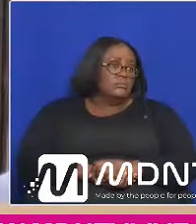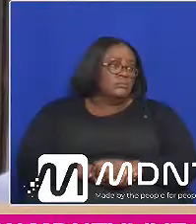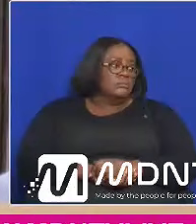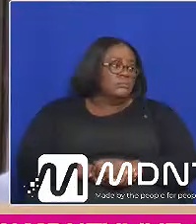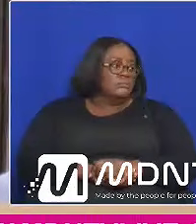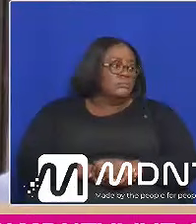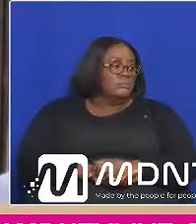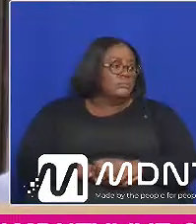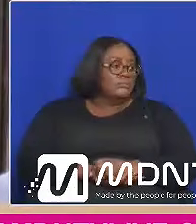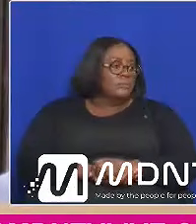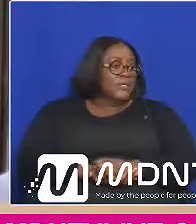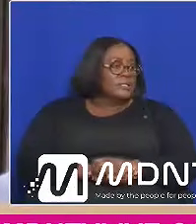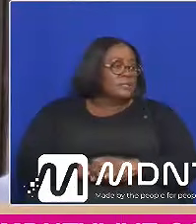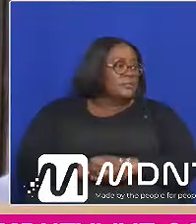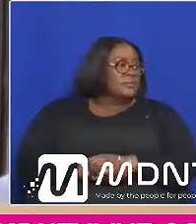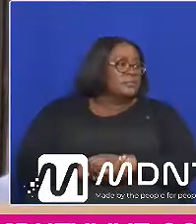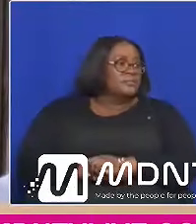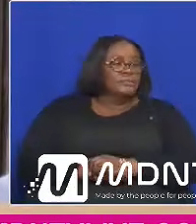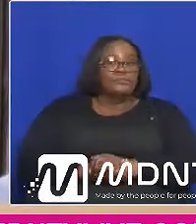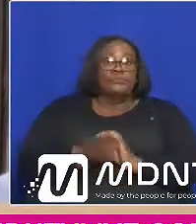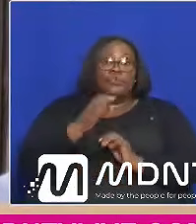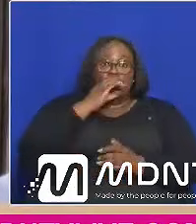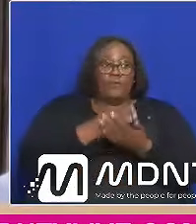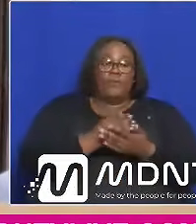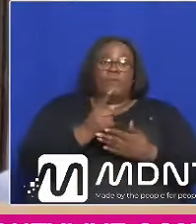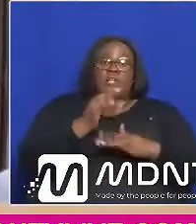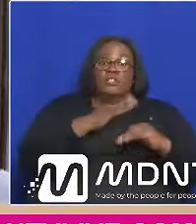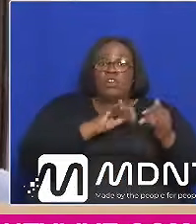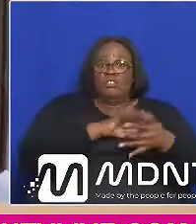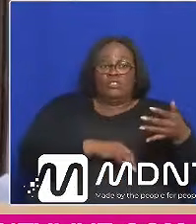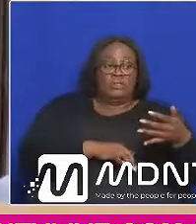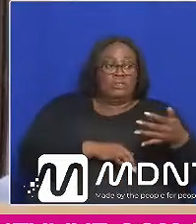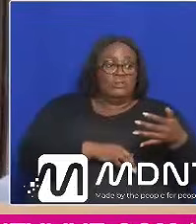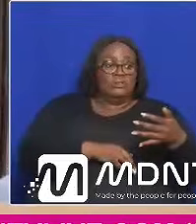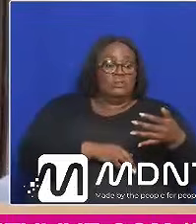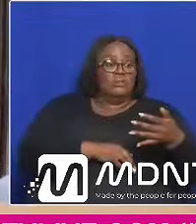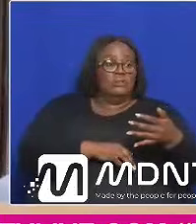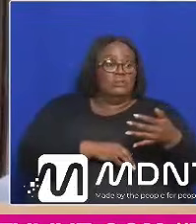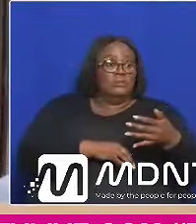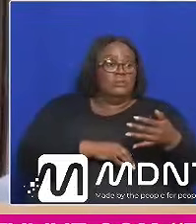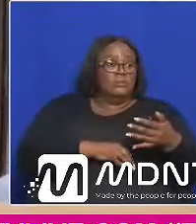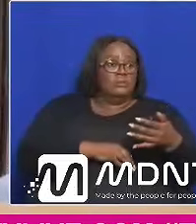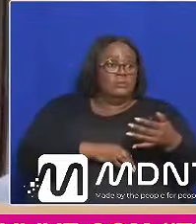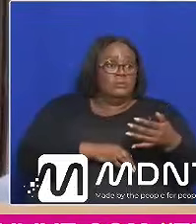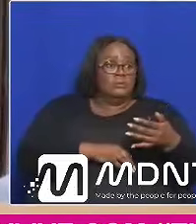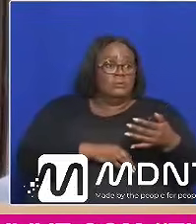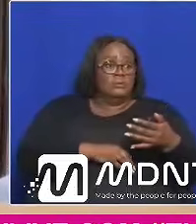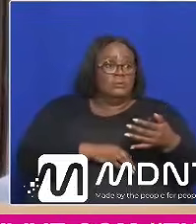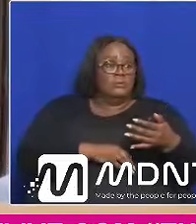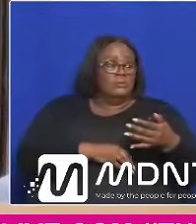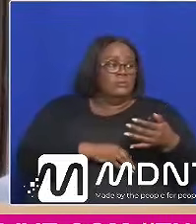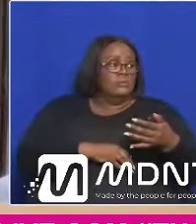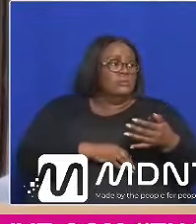You confirm that is the charge sheet that was served on you and on the basis of which you are facing the current criminal